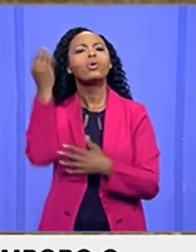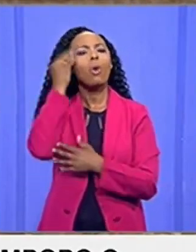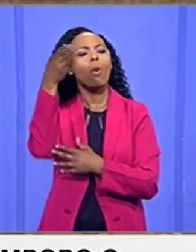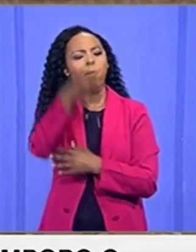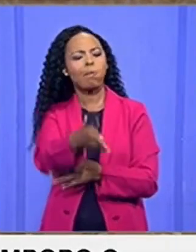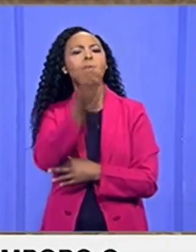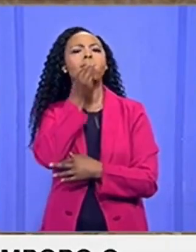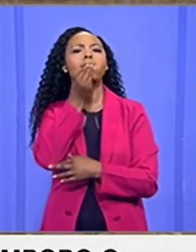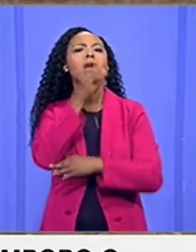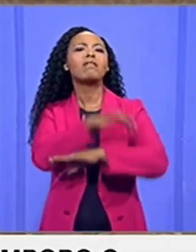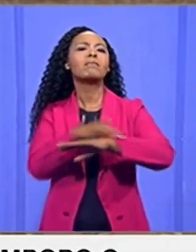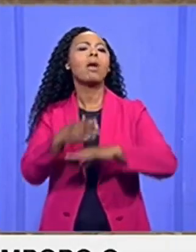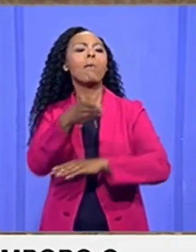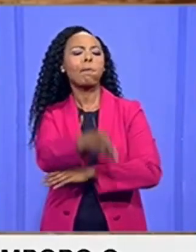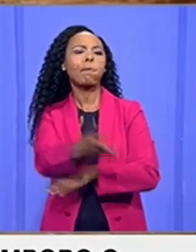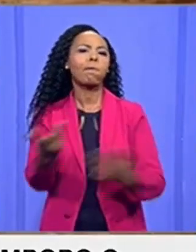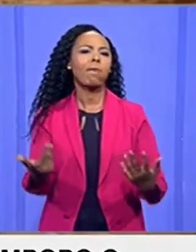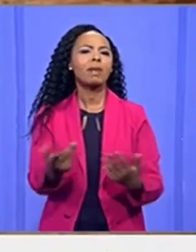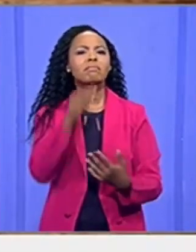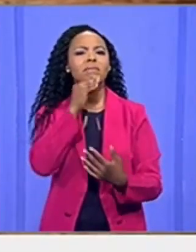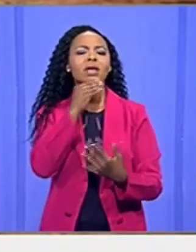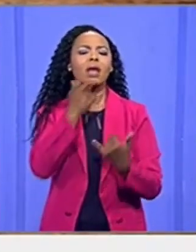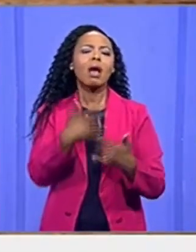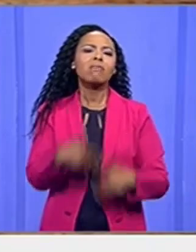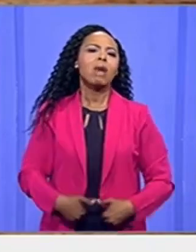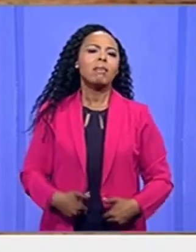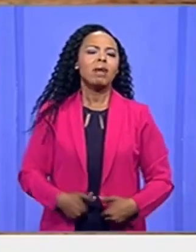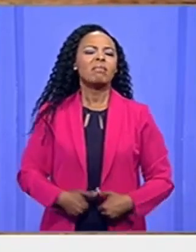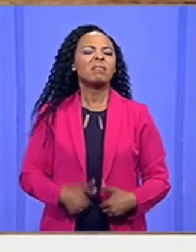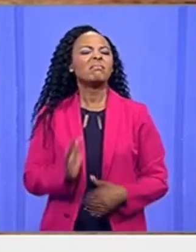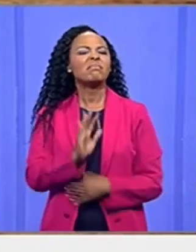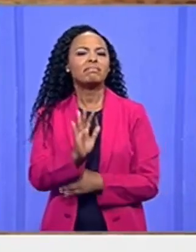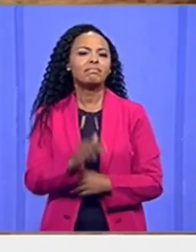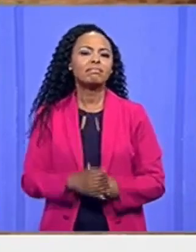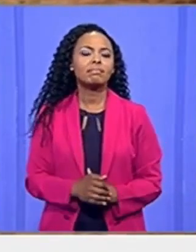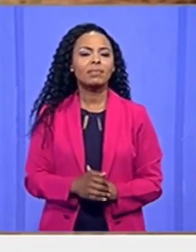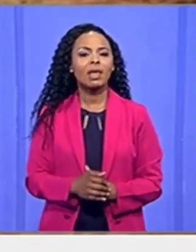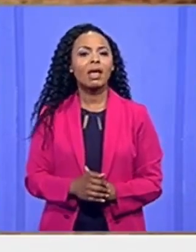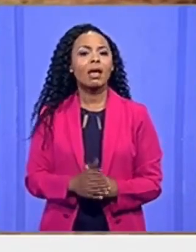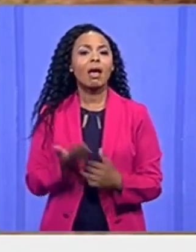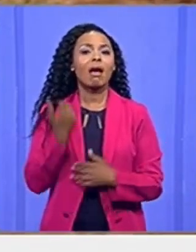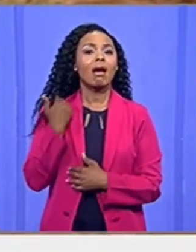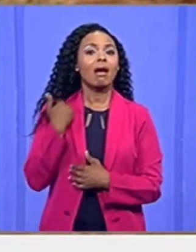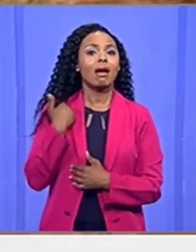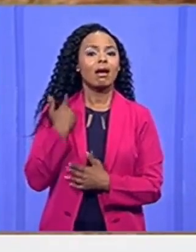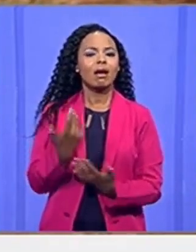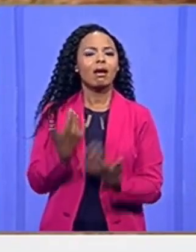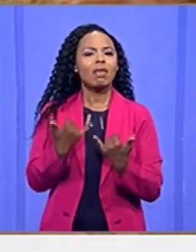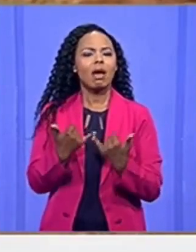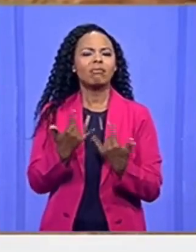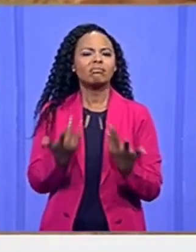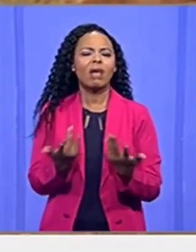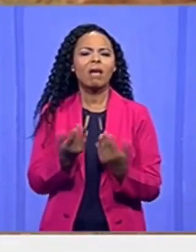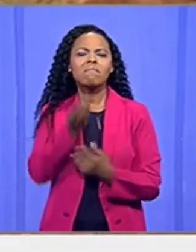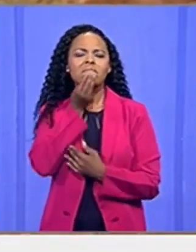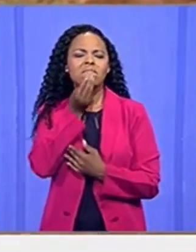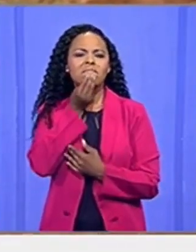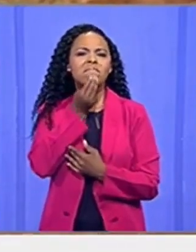yona e fokotša tlala kudu-kudu. Ka mo gae bo sene ya go bo kgona go robala o sena sešebo sa go